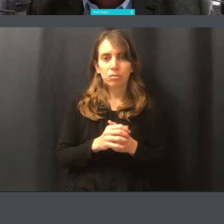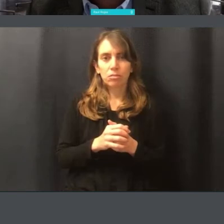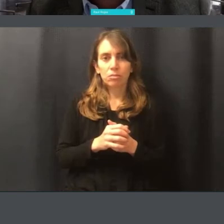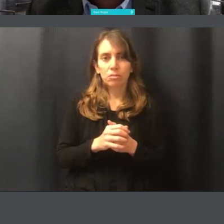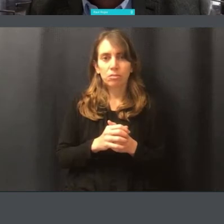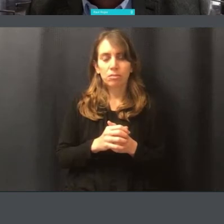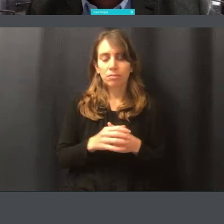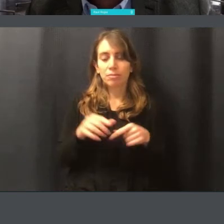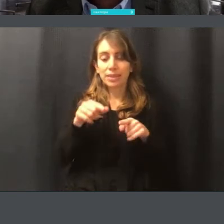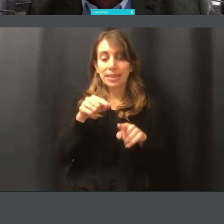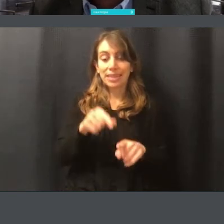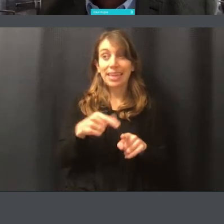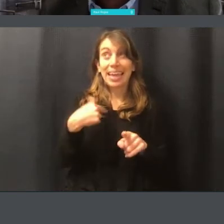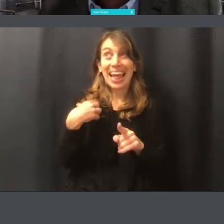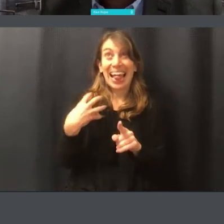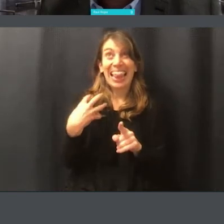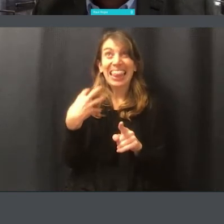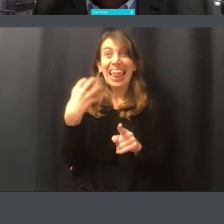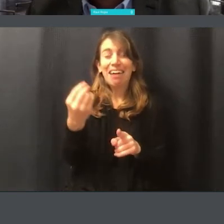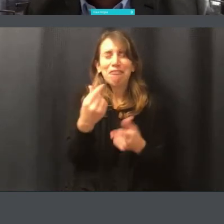salió. Ew.